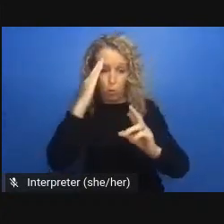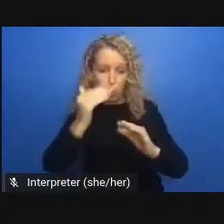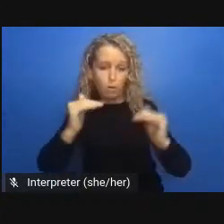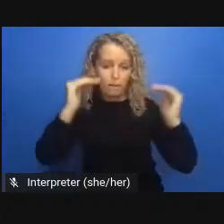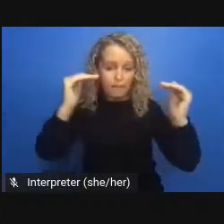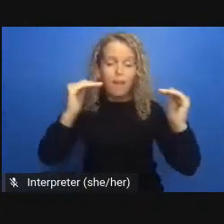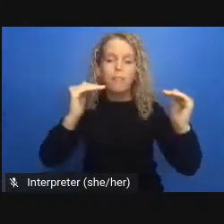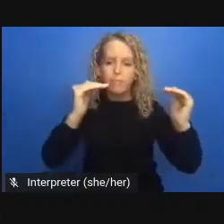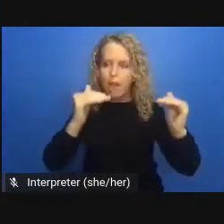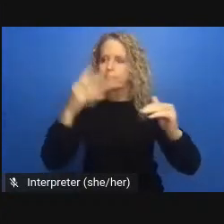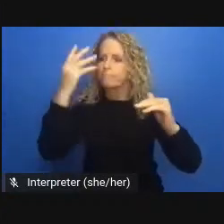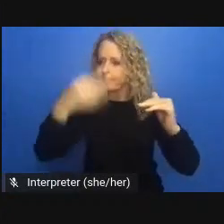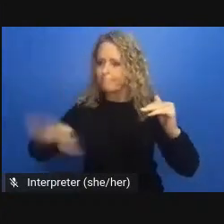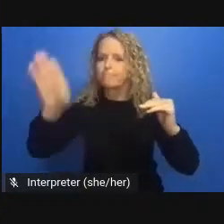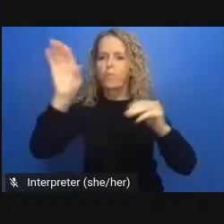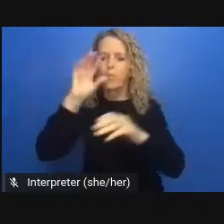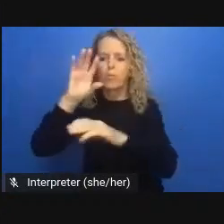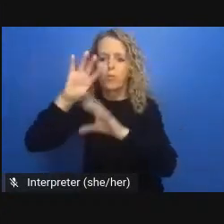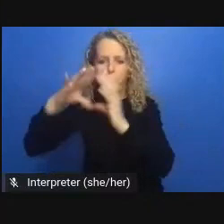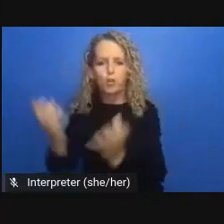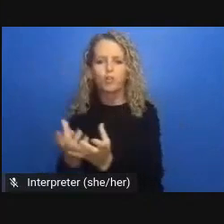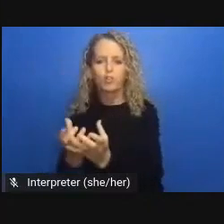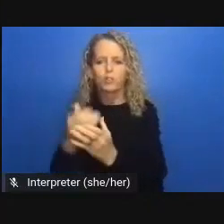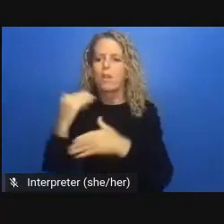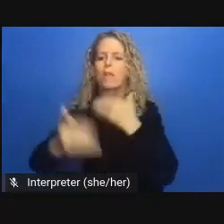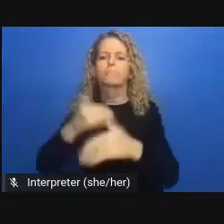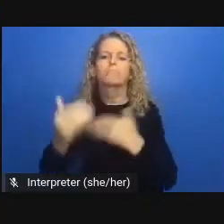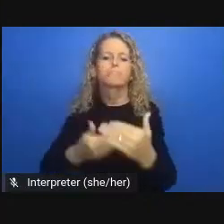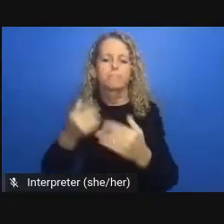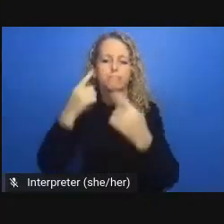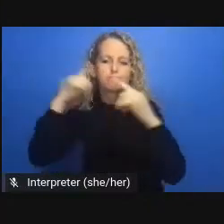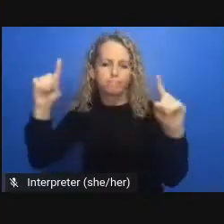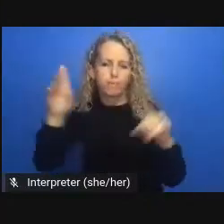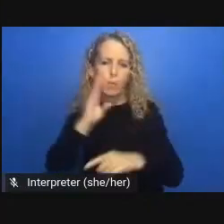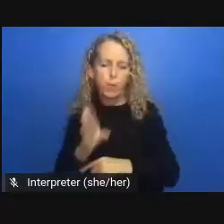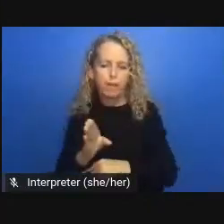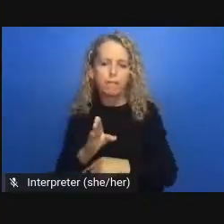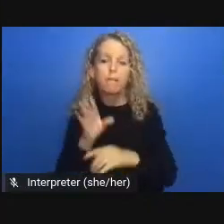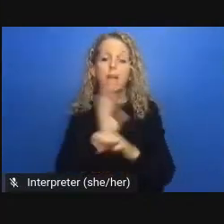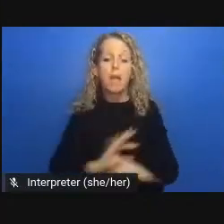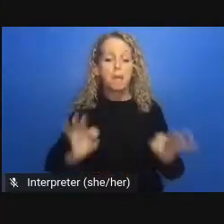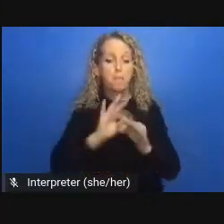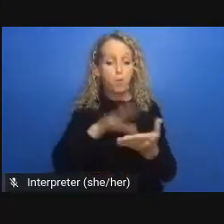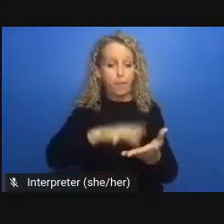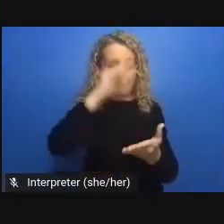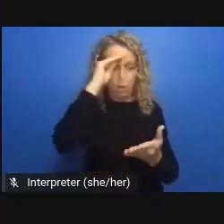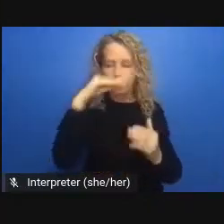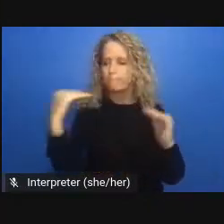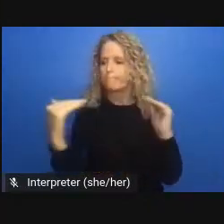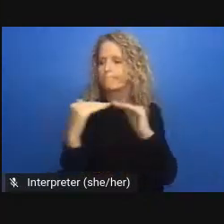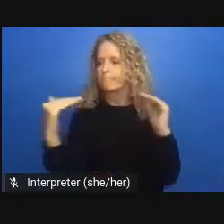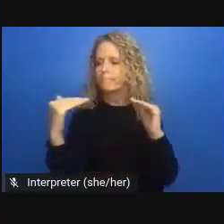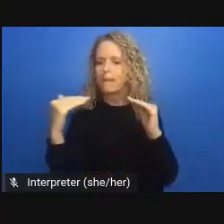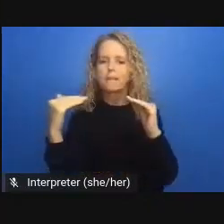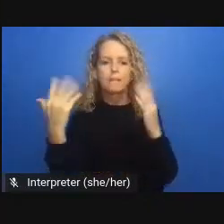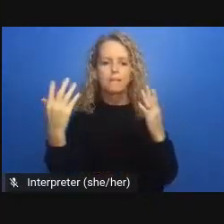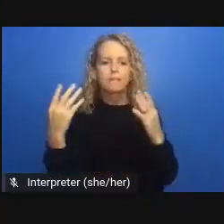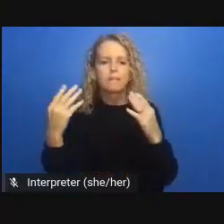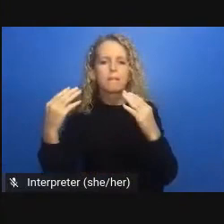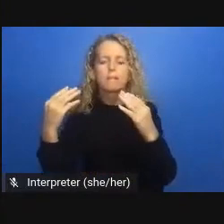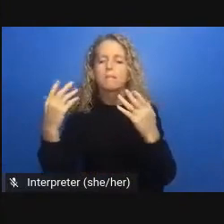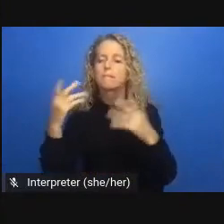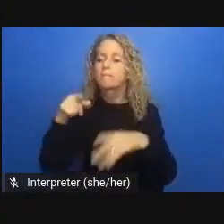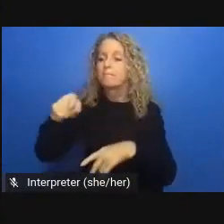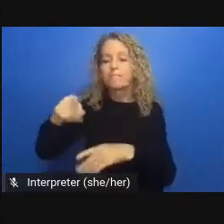and university students have the skills that align with what the labor market needs. So do they have the digital skills that